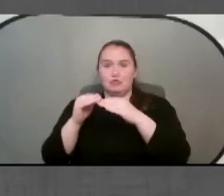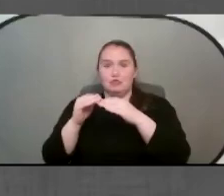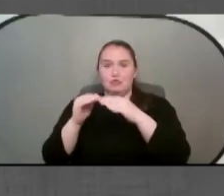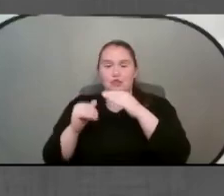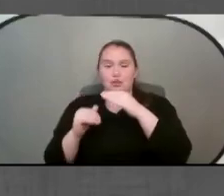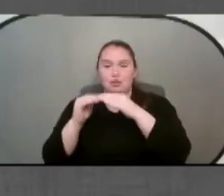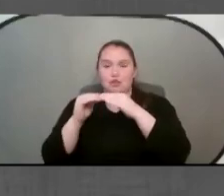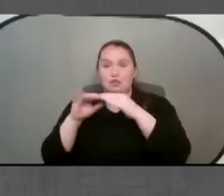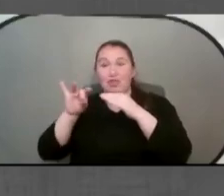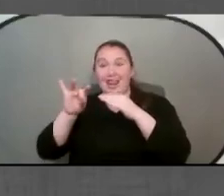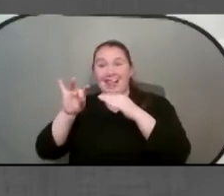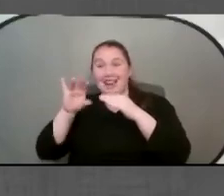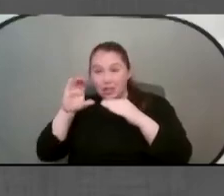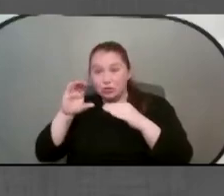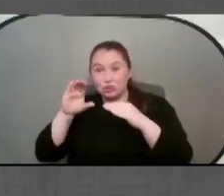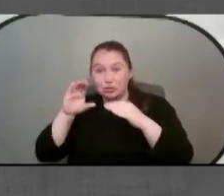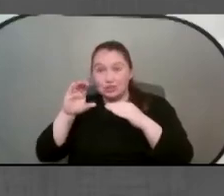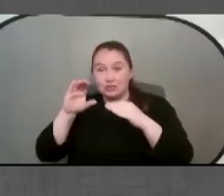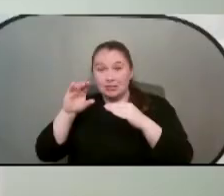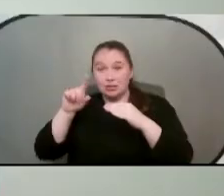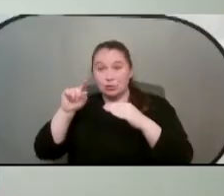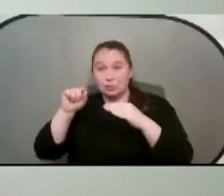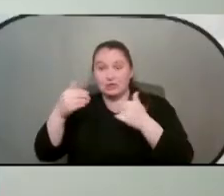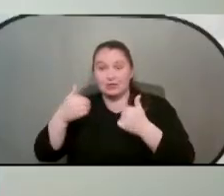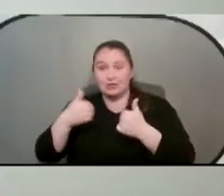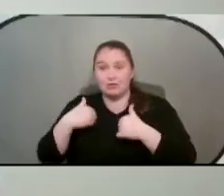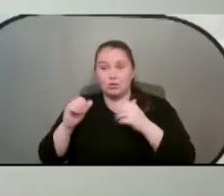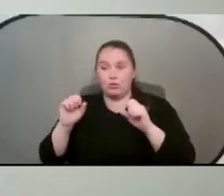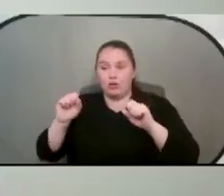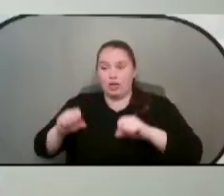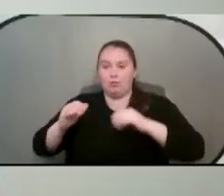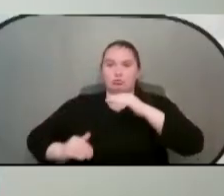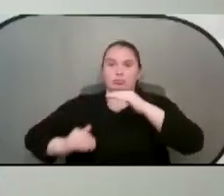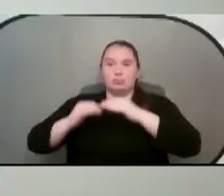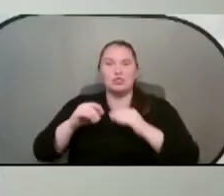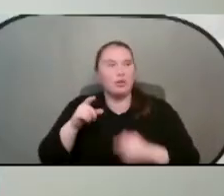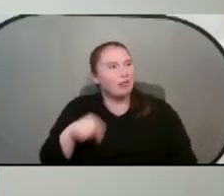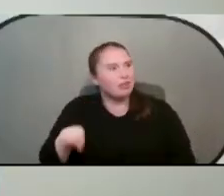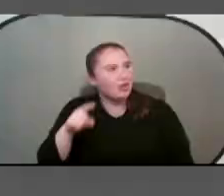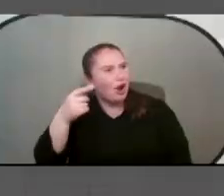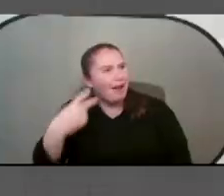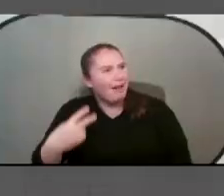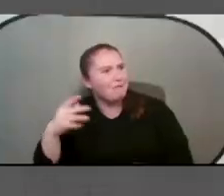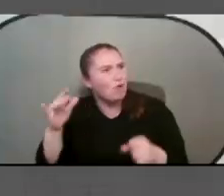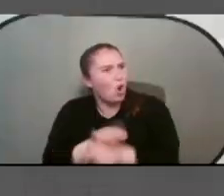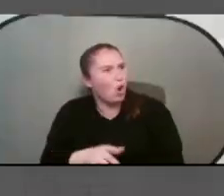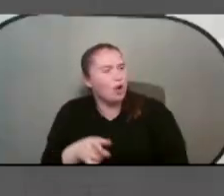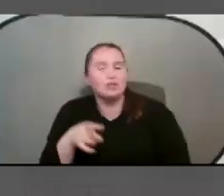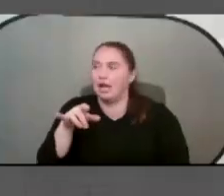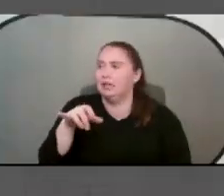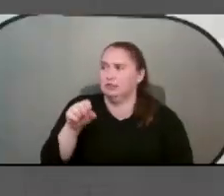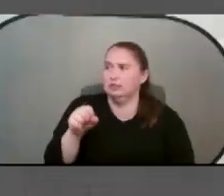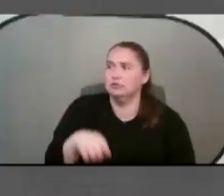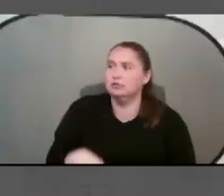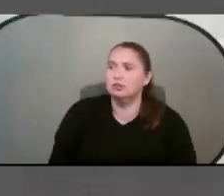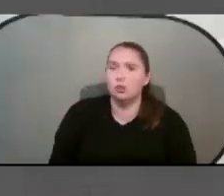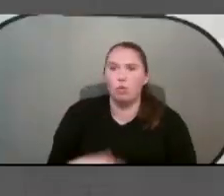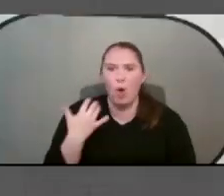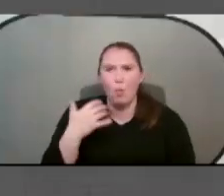820. Wow. Oh, wow. So they're only half full? Yeah. Whoa.